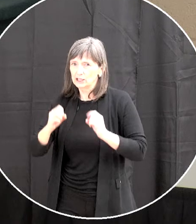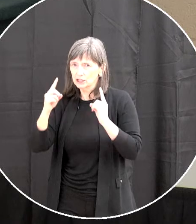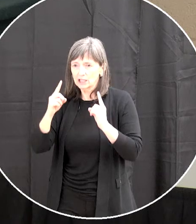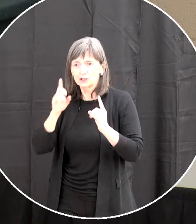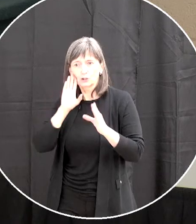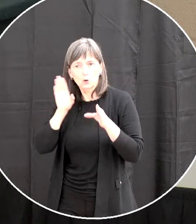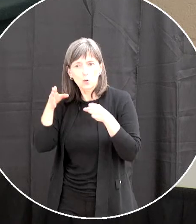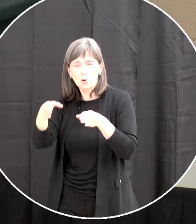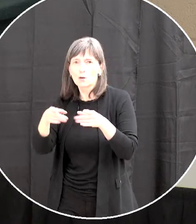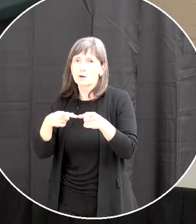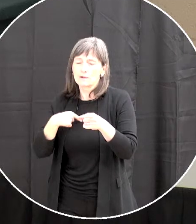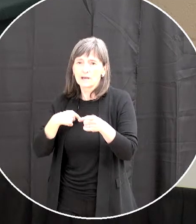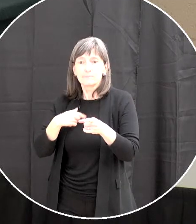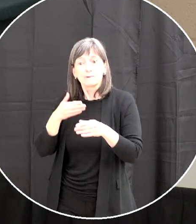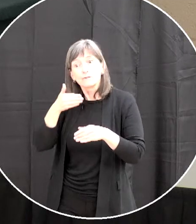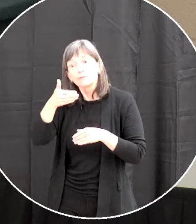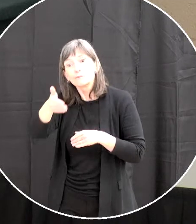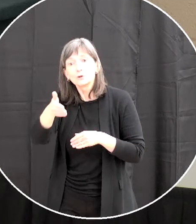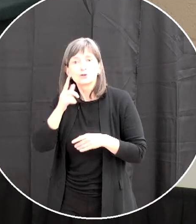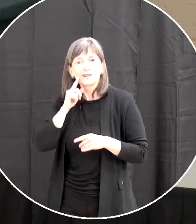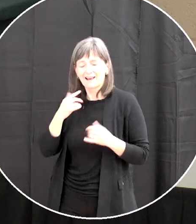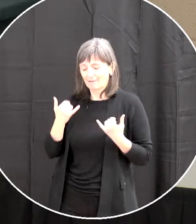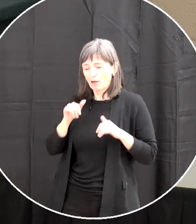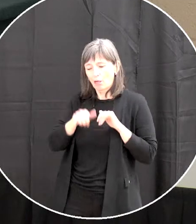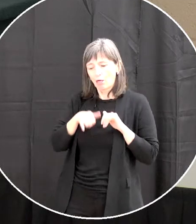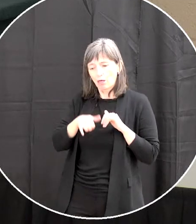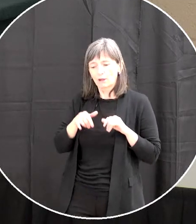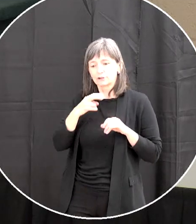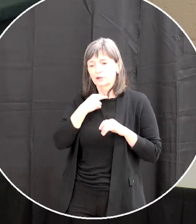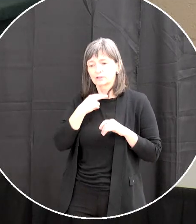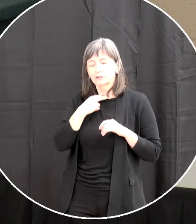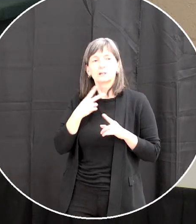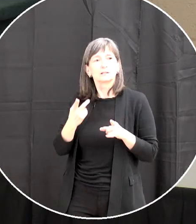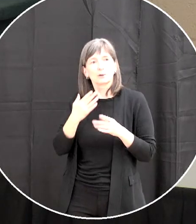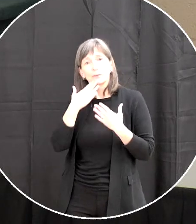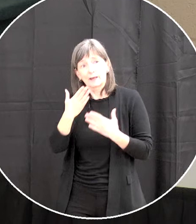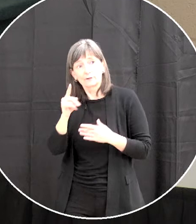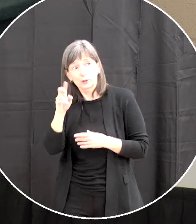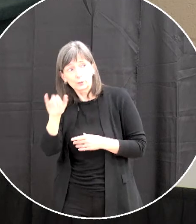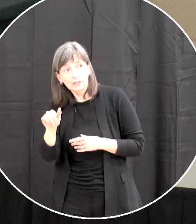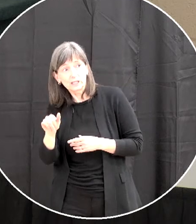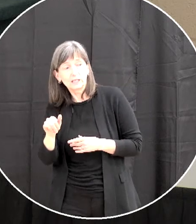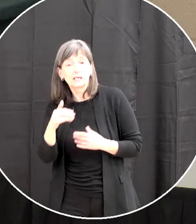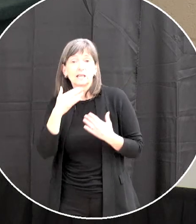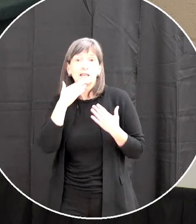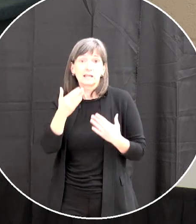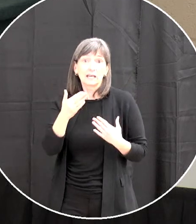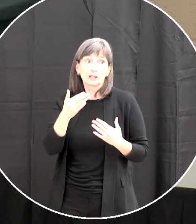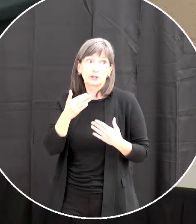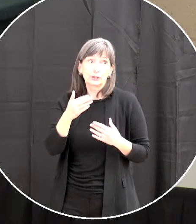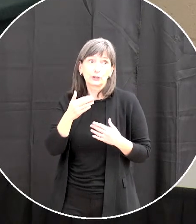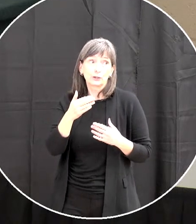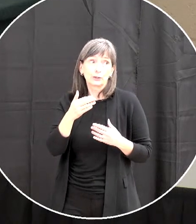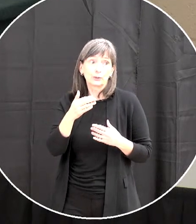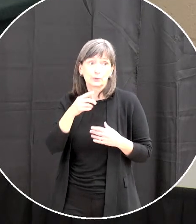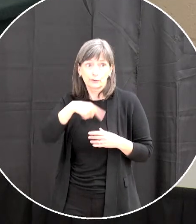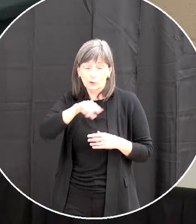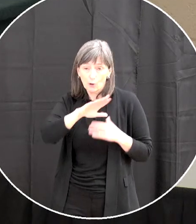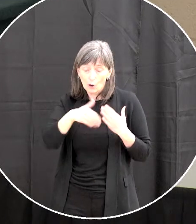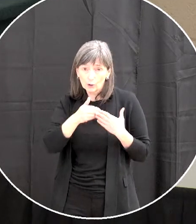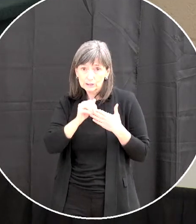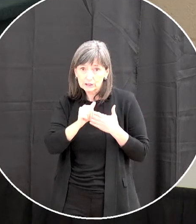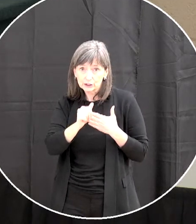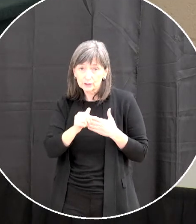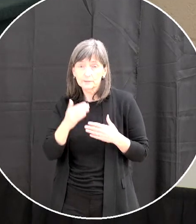forward as opposed to what we're having to deal with it. So thank you very much for your leadership, Tony. Thank you very much for your senior leadership around the table. And thank